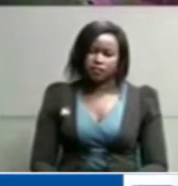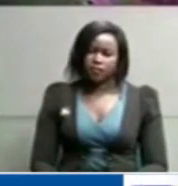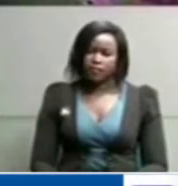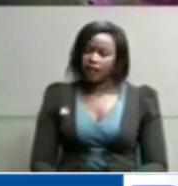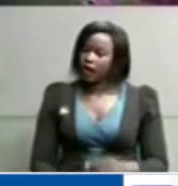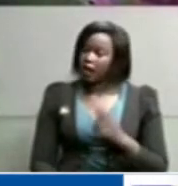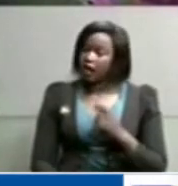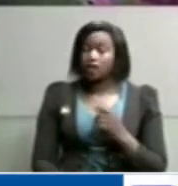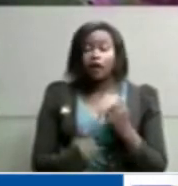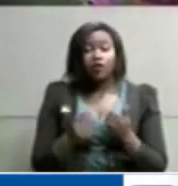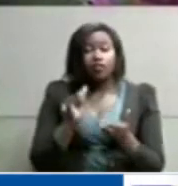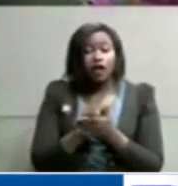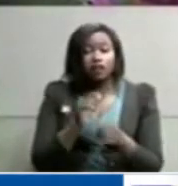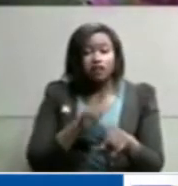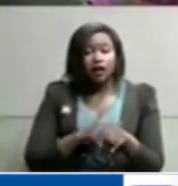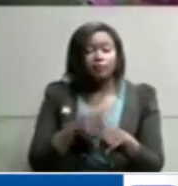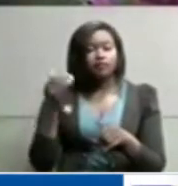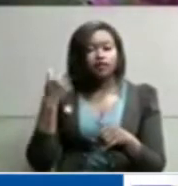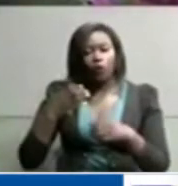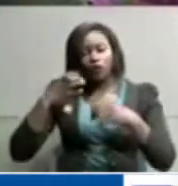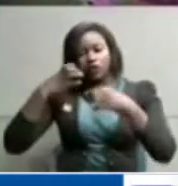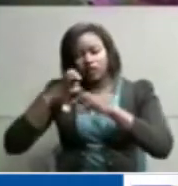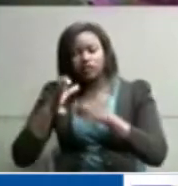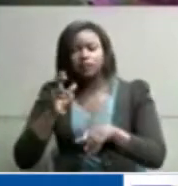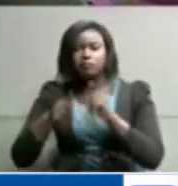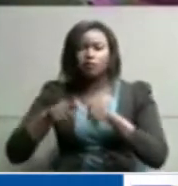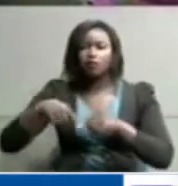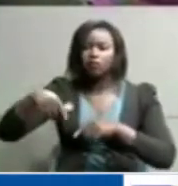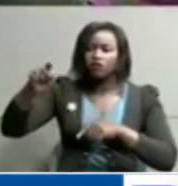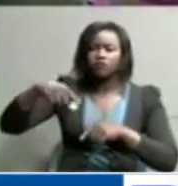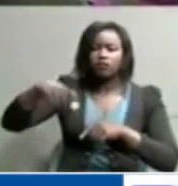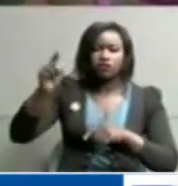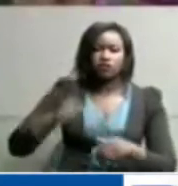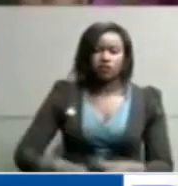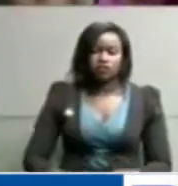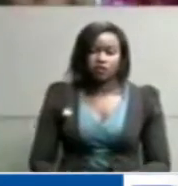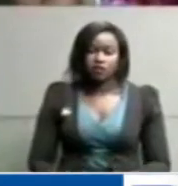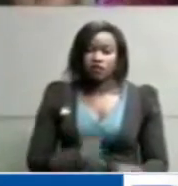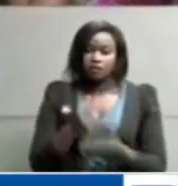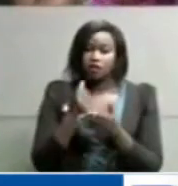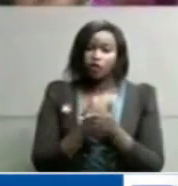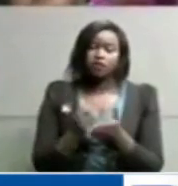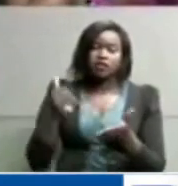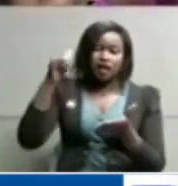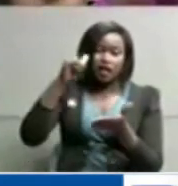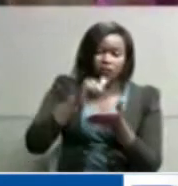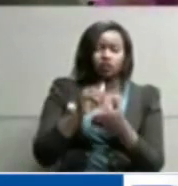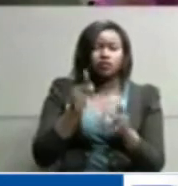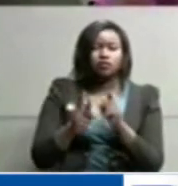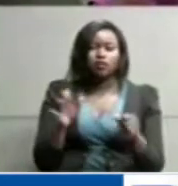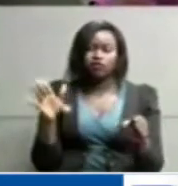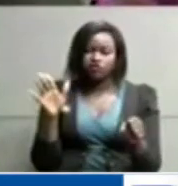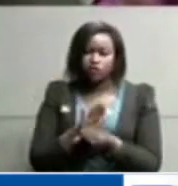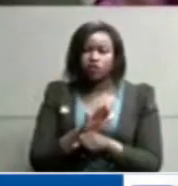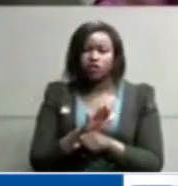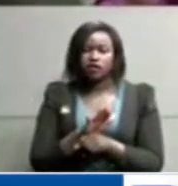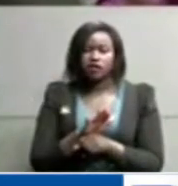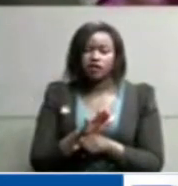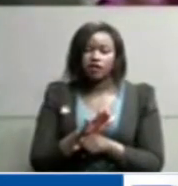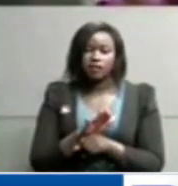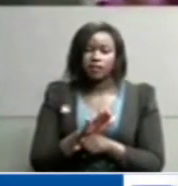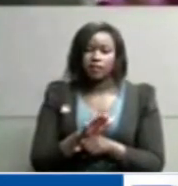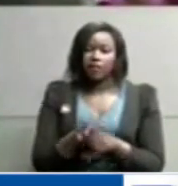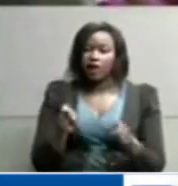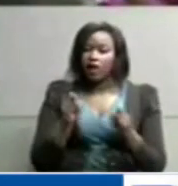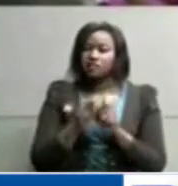the testing, we know people were moving. The airport is extremely crowded, and it is very risky